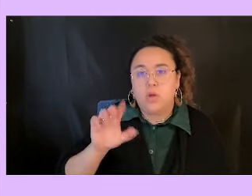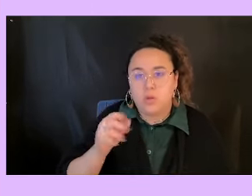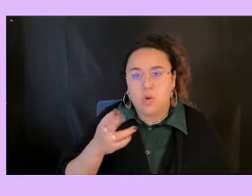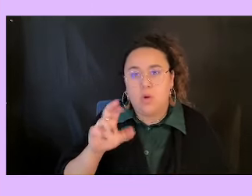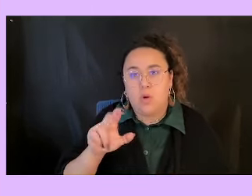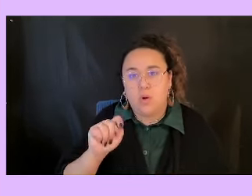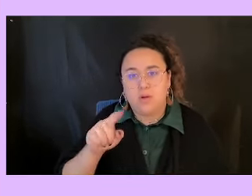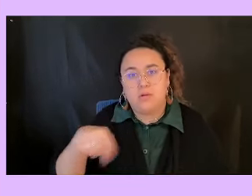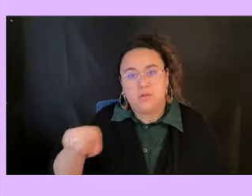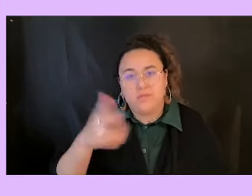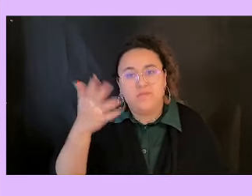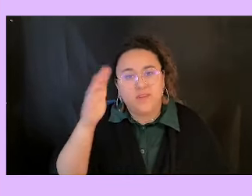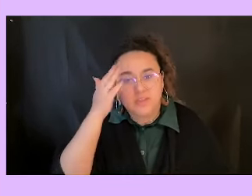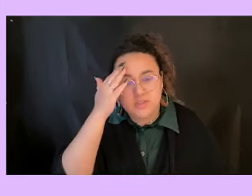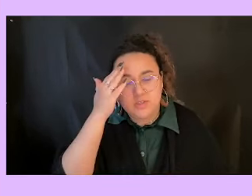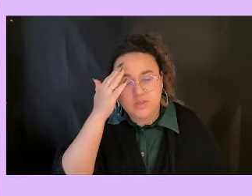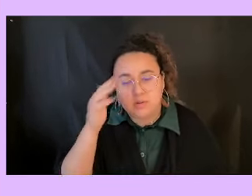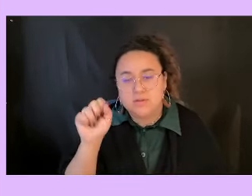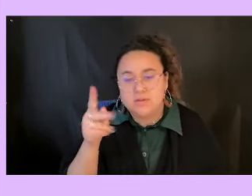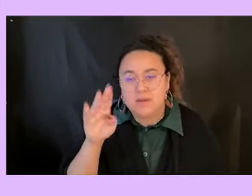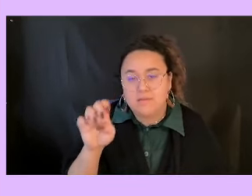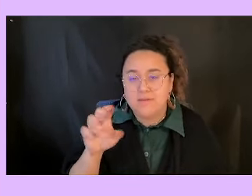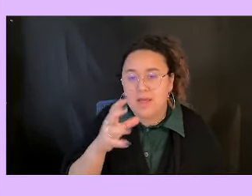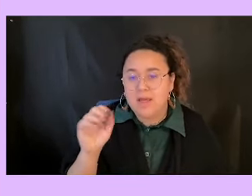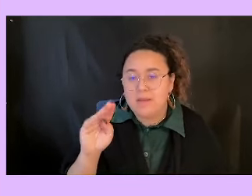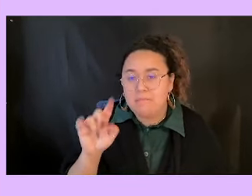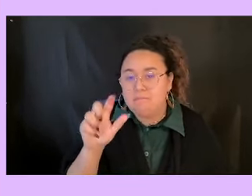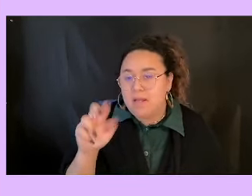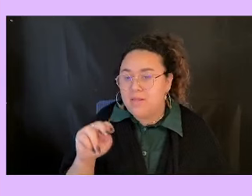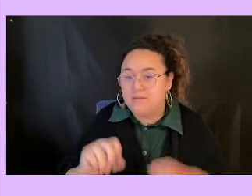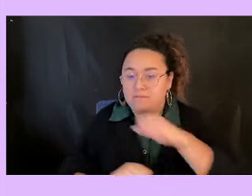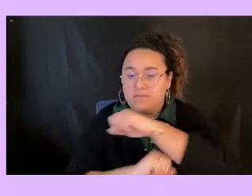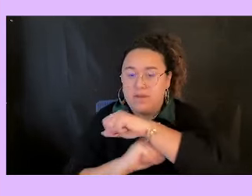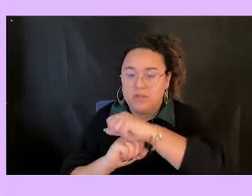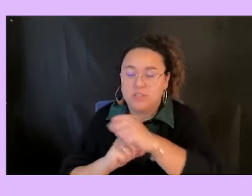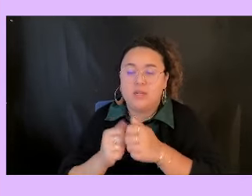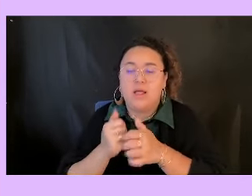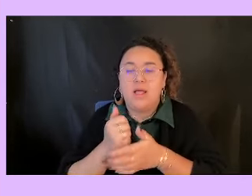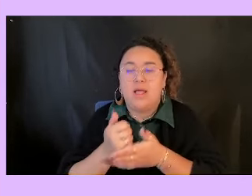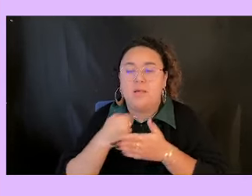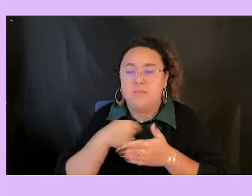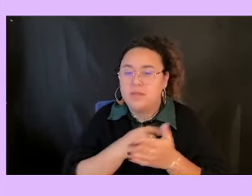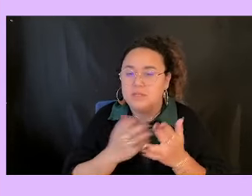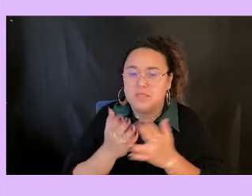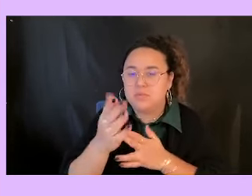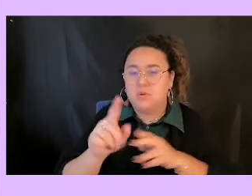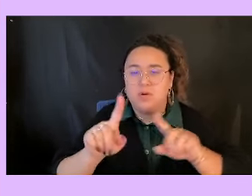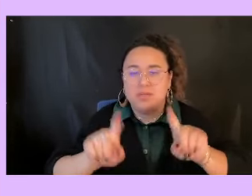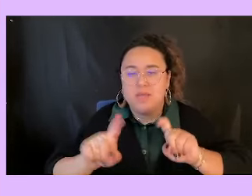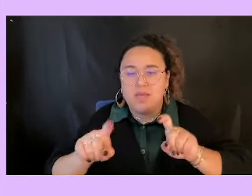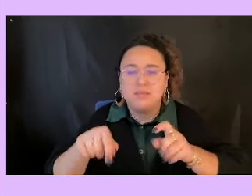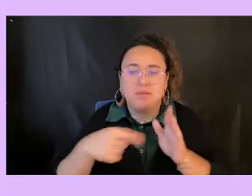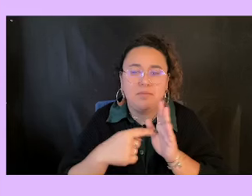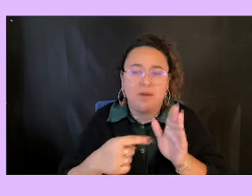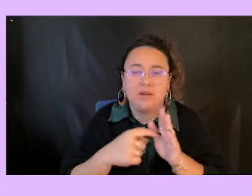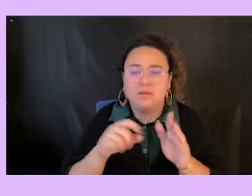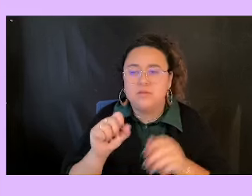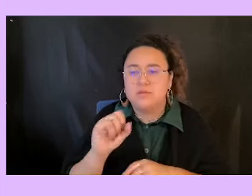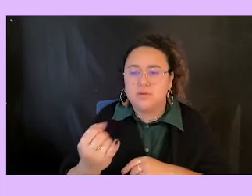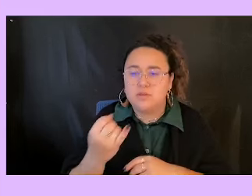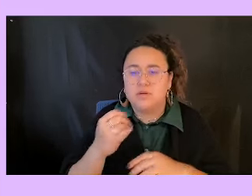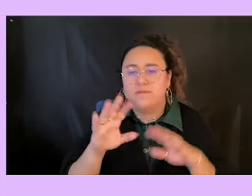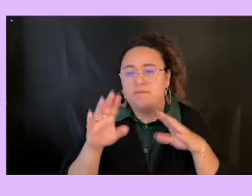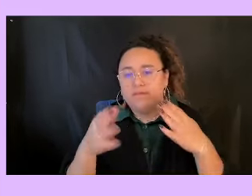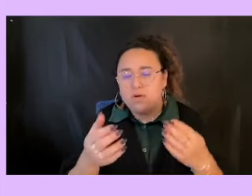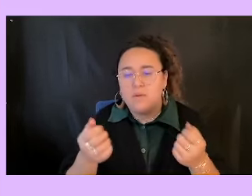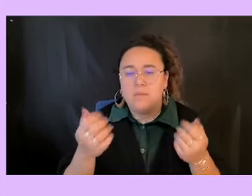are allowing us to explore this model with other models and other theater companies who are social justice focused, intentionally multiracial, doing this